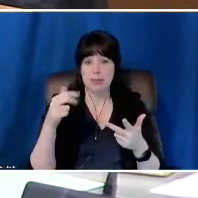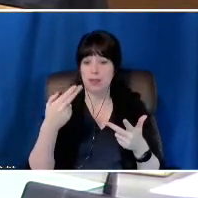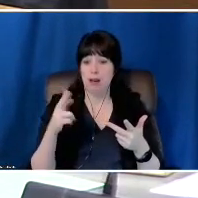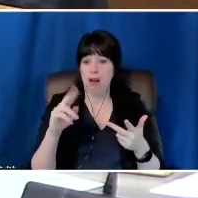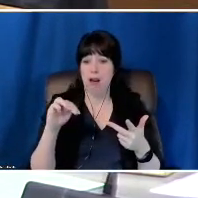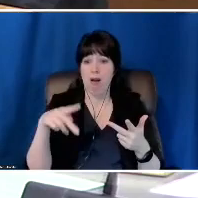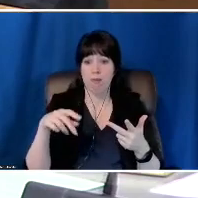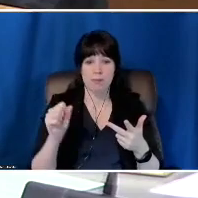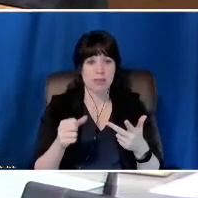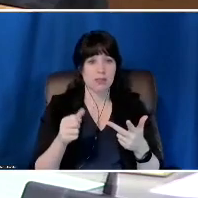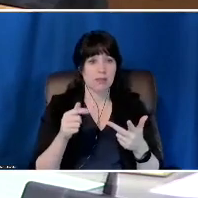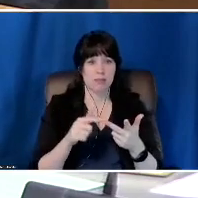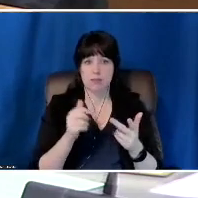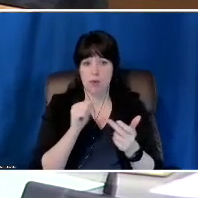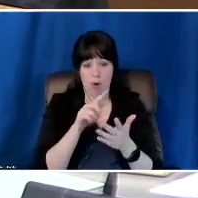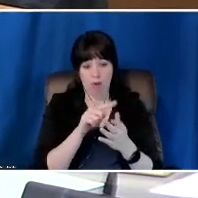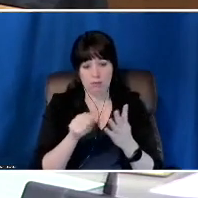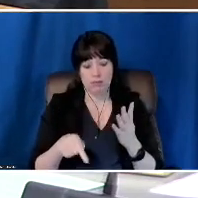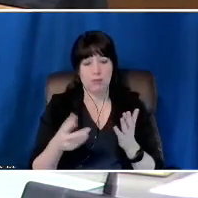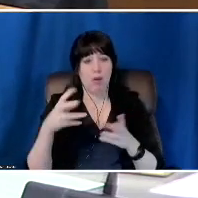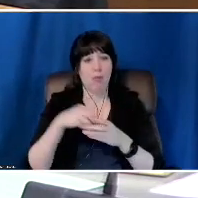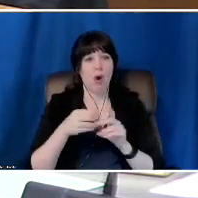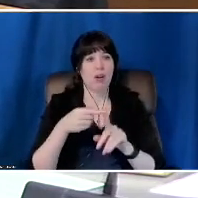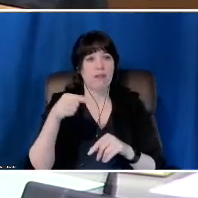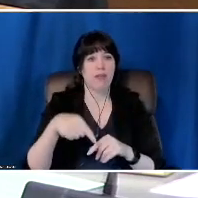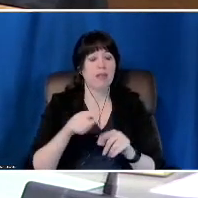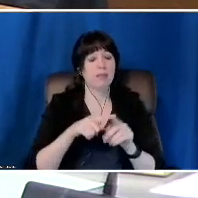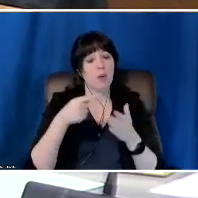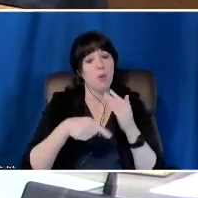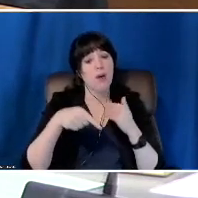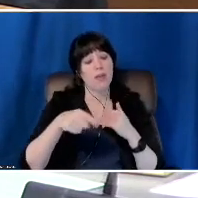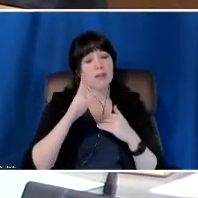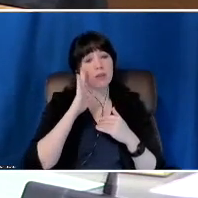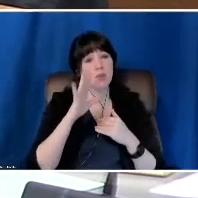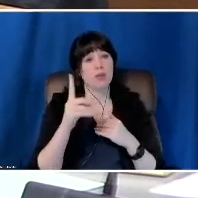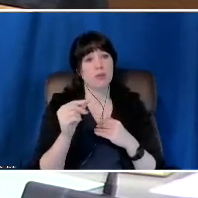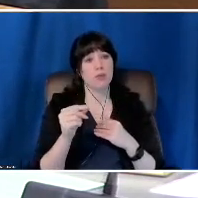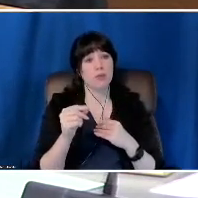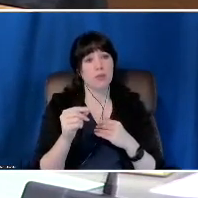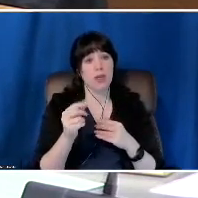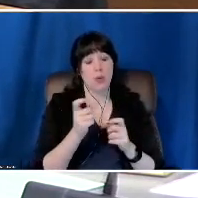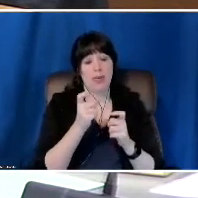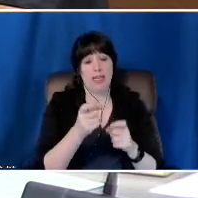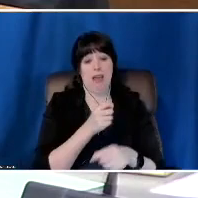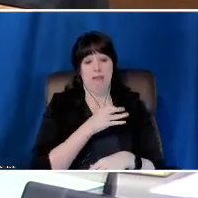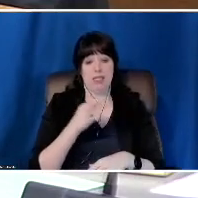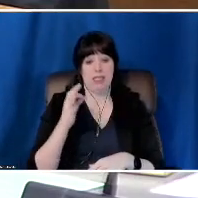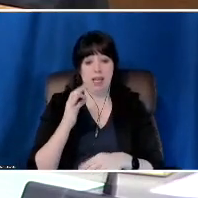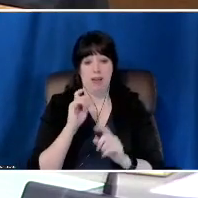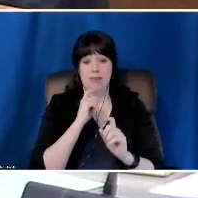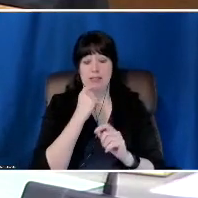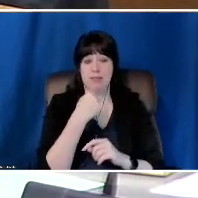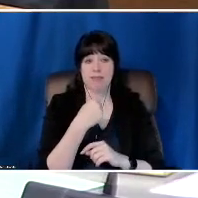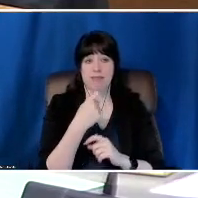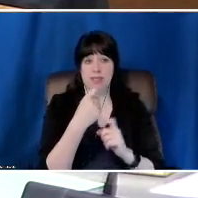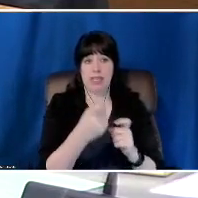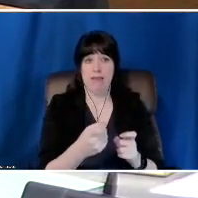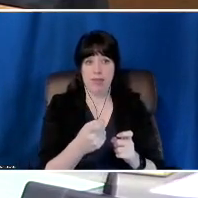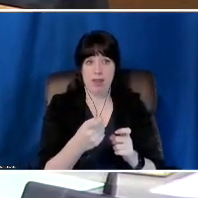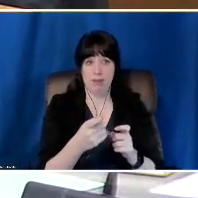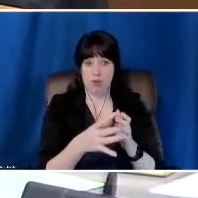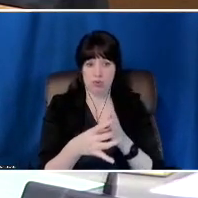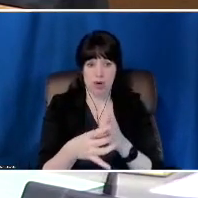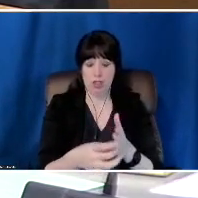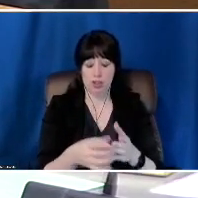part of that. But what this will do is take staff and give them direction that as we look at